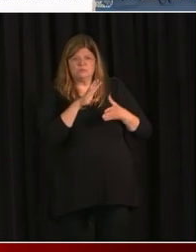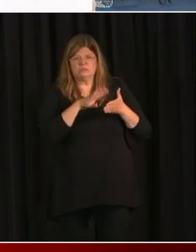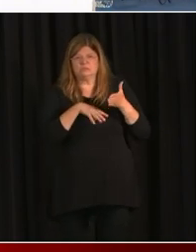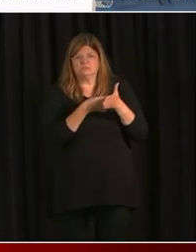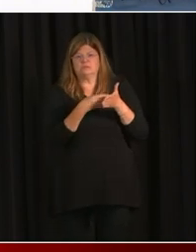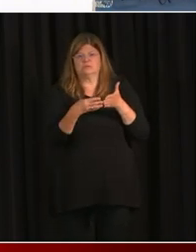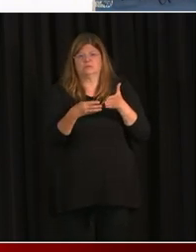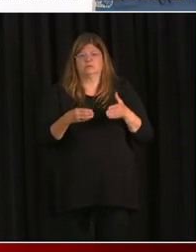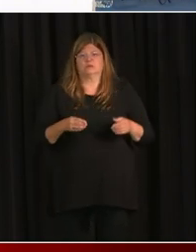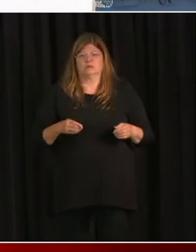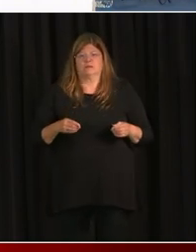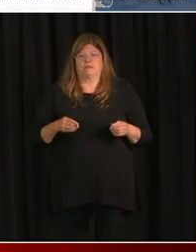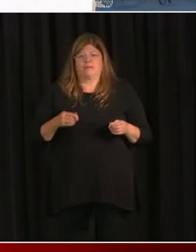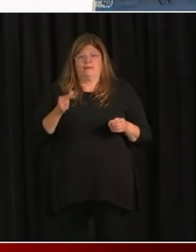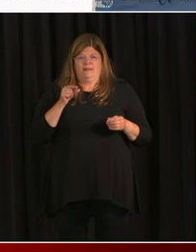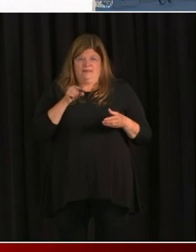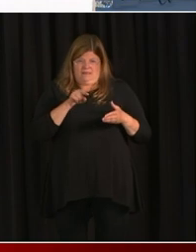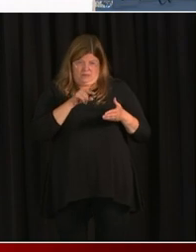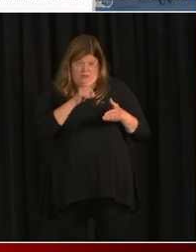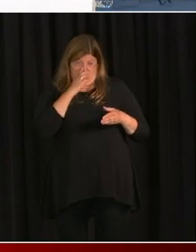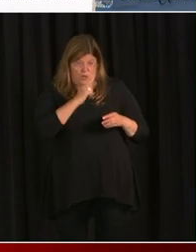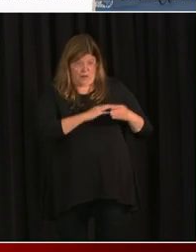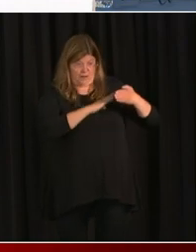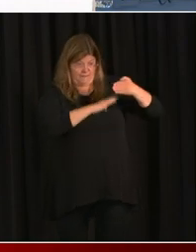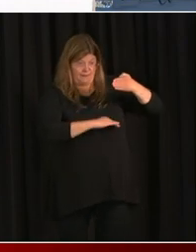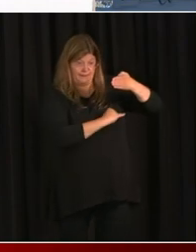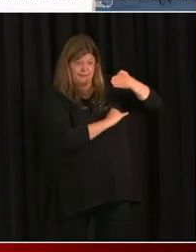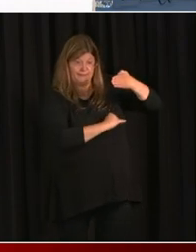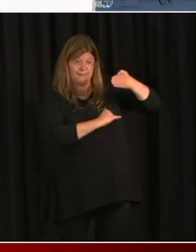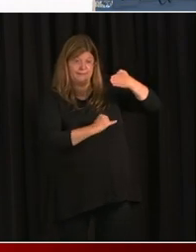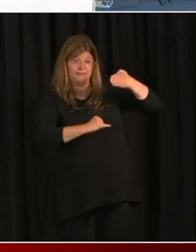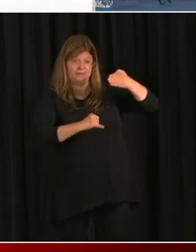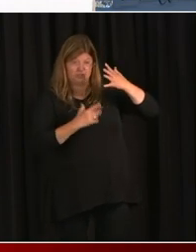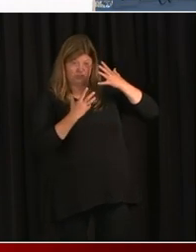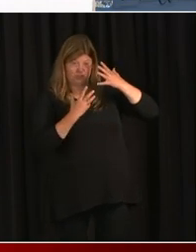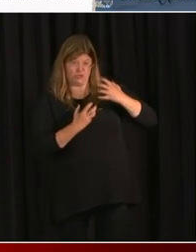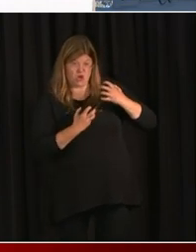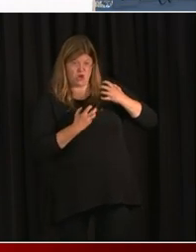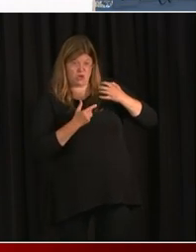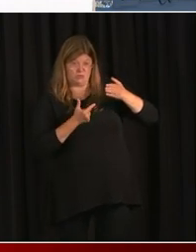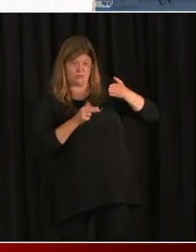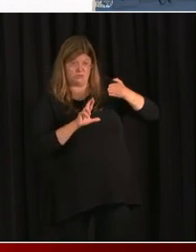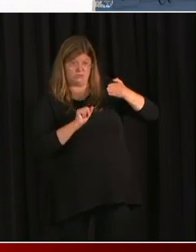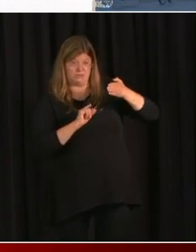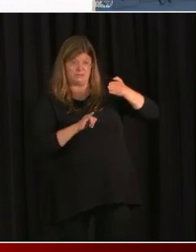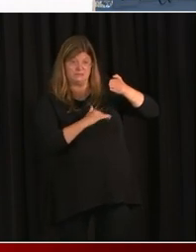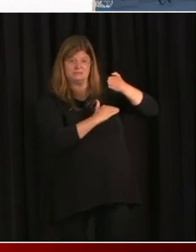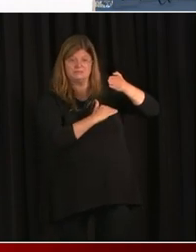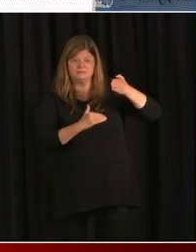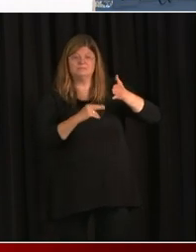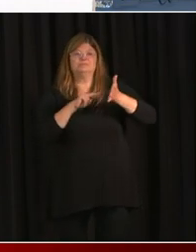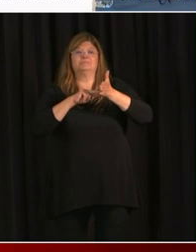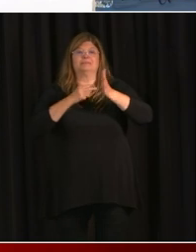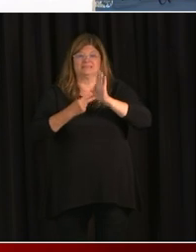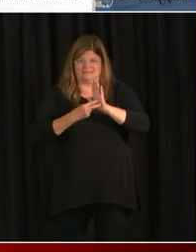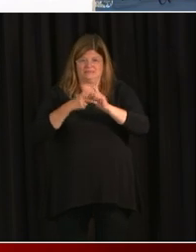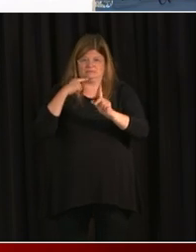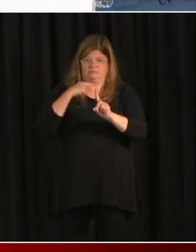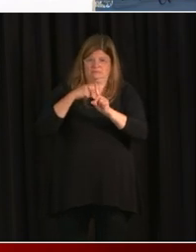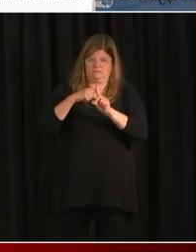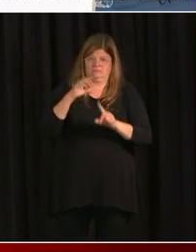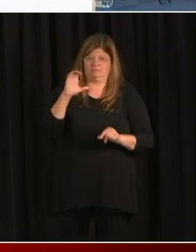The smaller, unfortunately, the smaller darker gray bar is the number of positive cases that